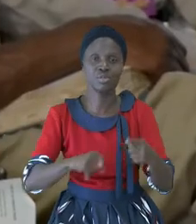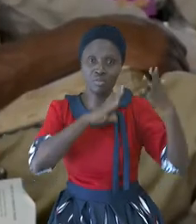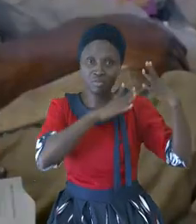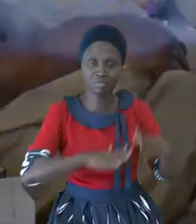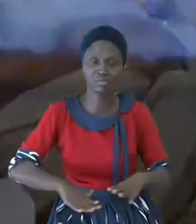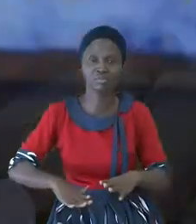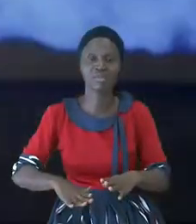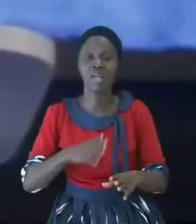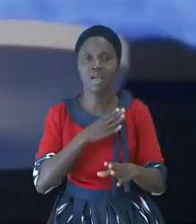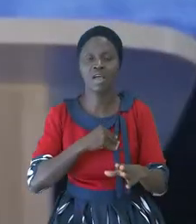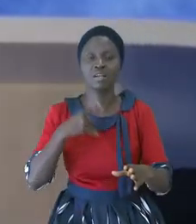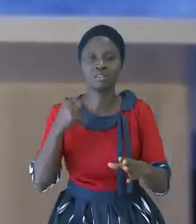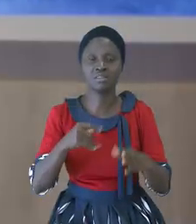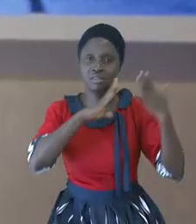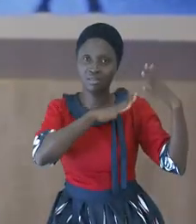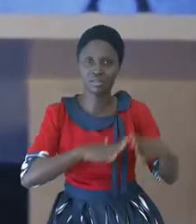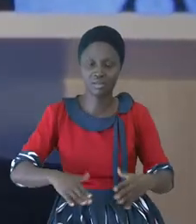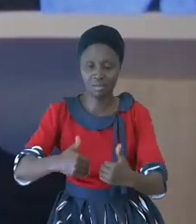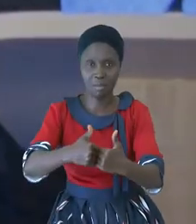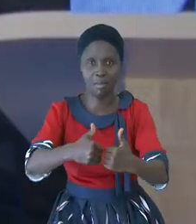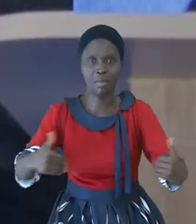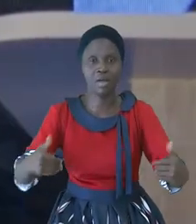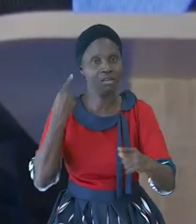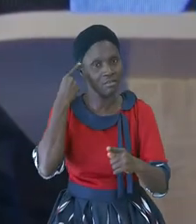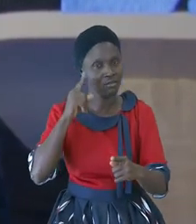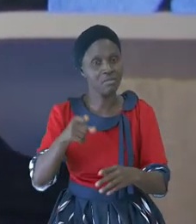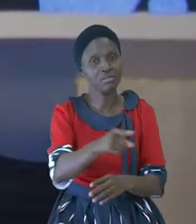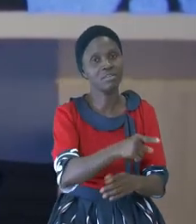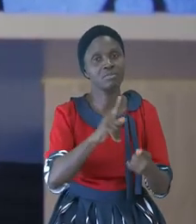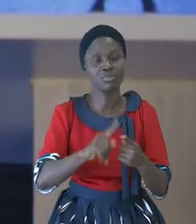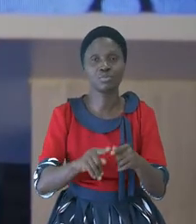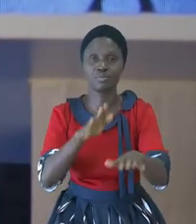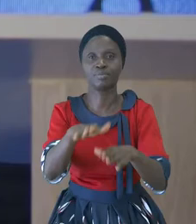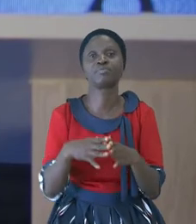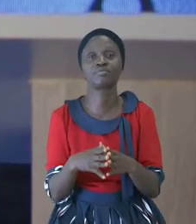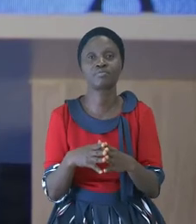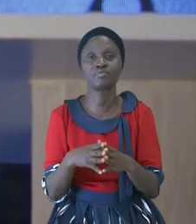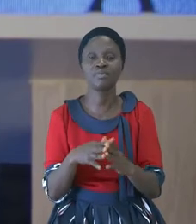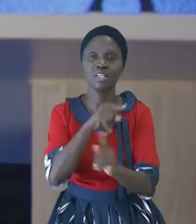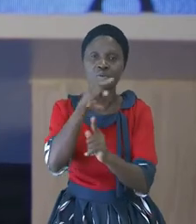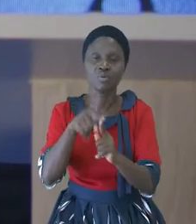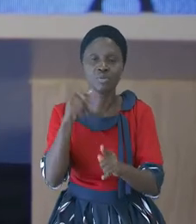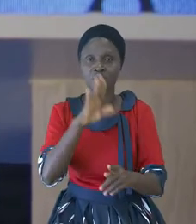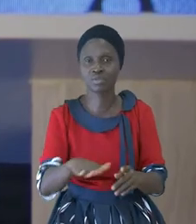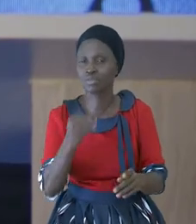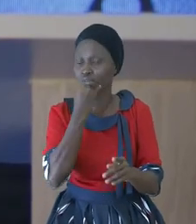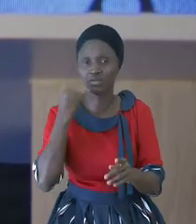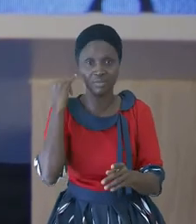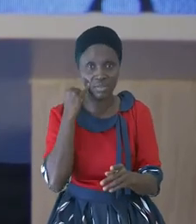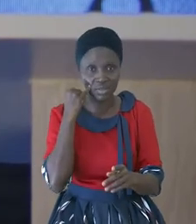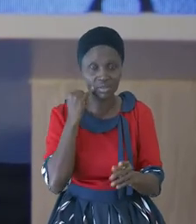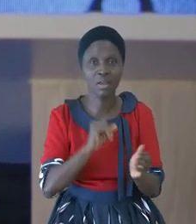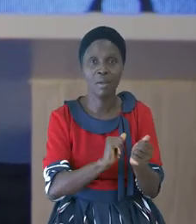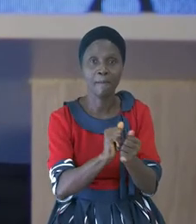passed over the sea, then the Egyptians said, what an Israelite can do, an Egyptian can